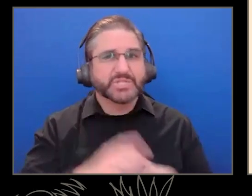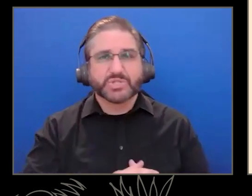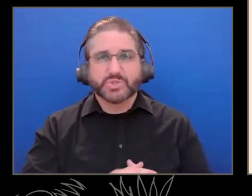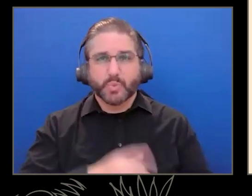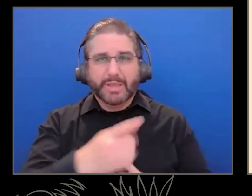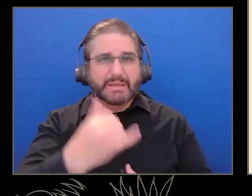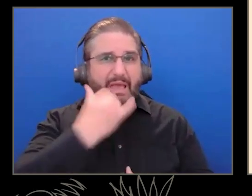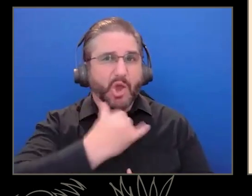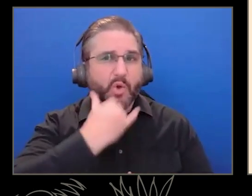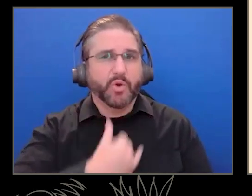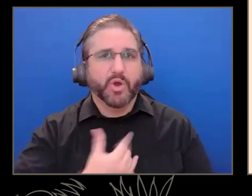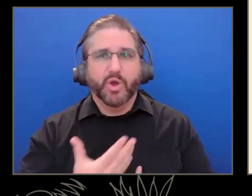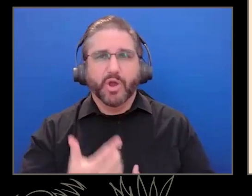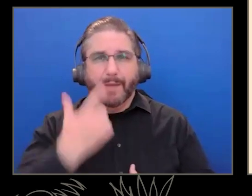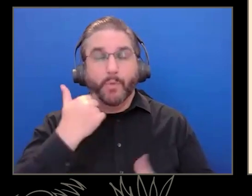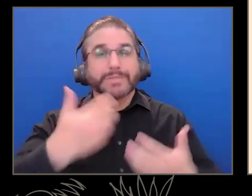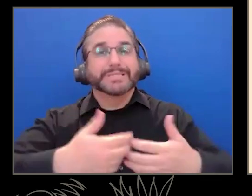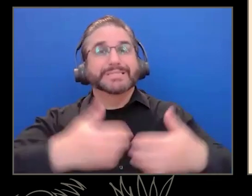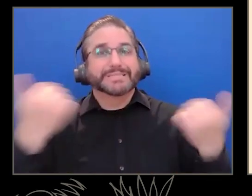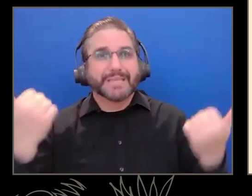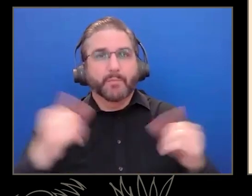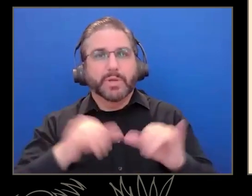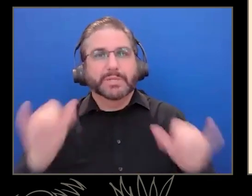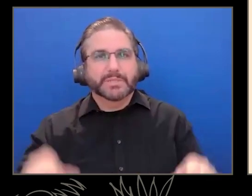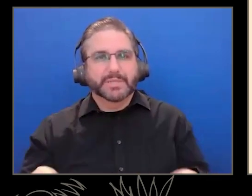system being separate and being headless.